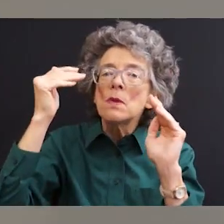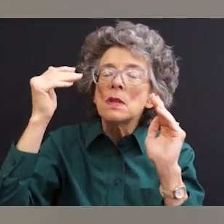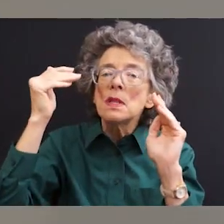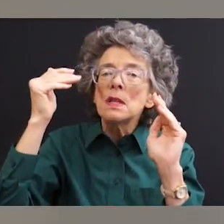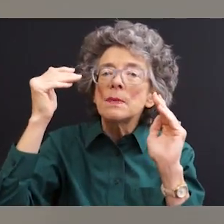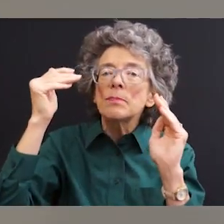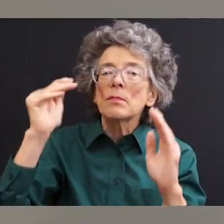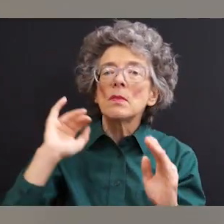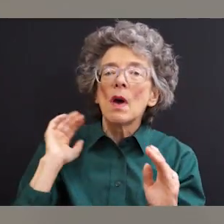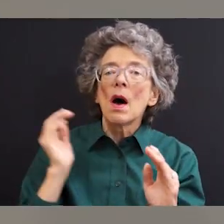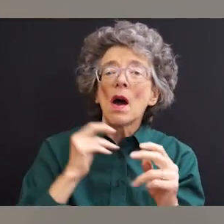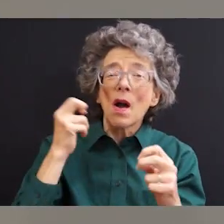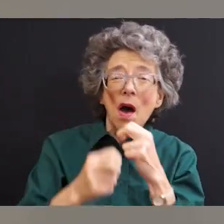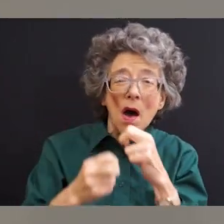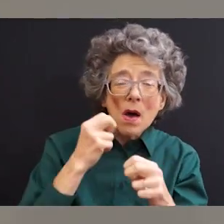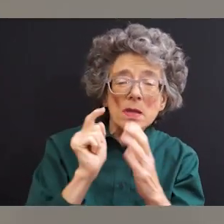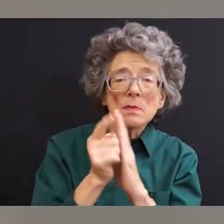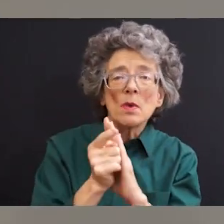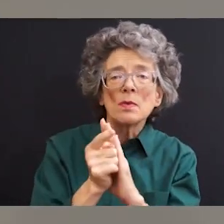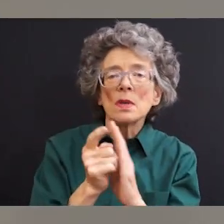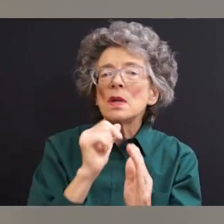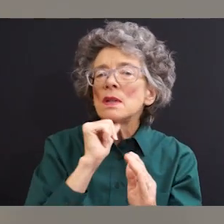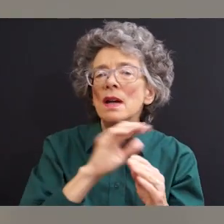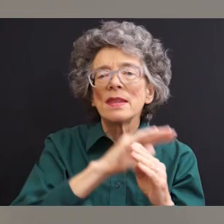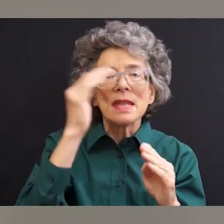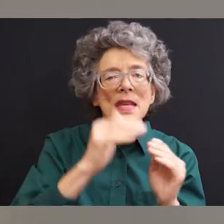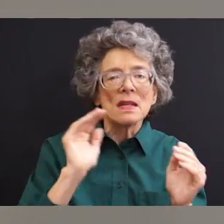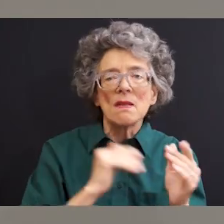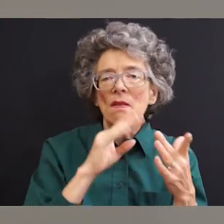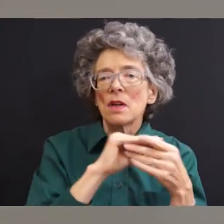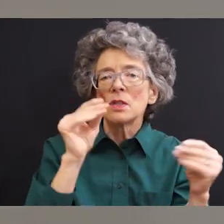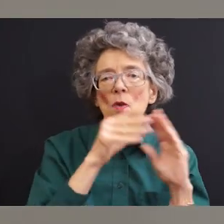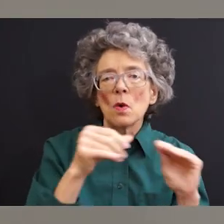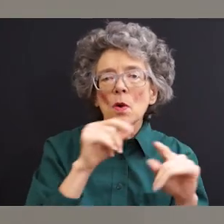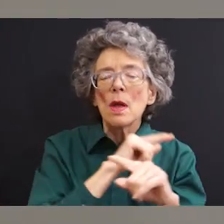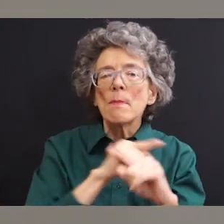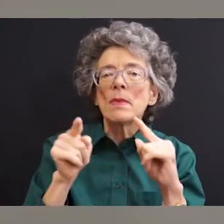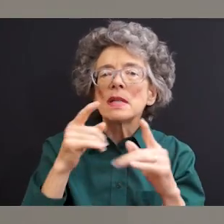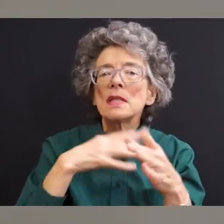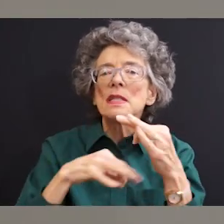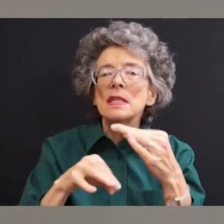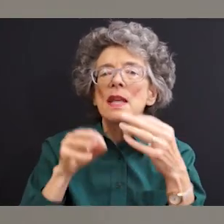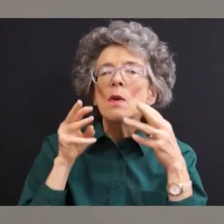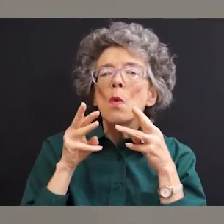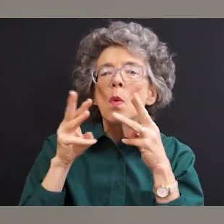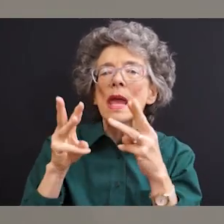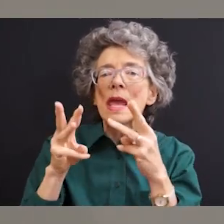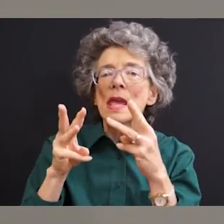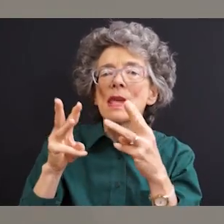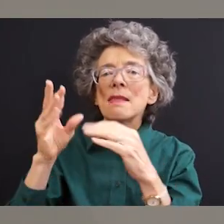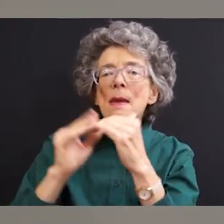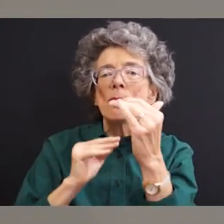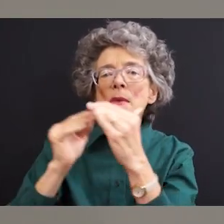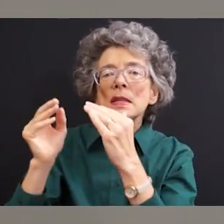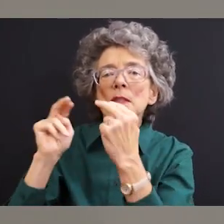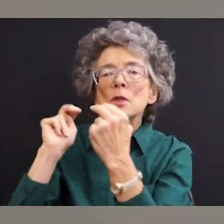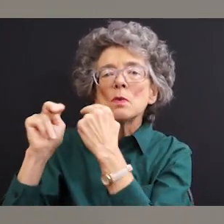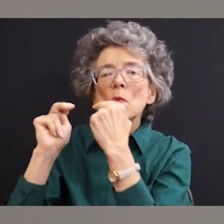Our hardest moments aren't the end of the story, but instead a block that builds the road to see the